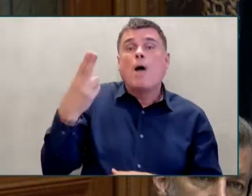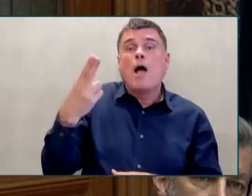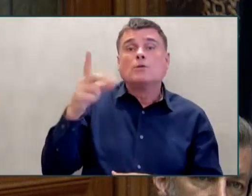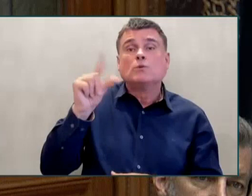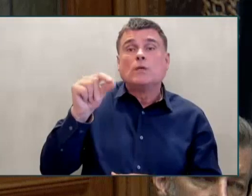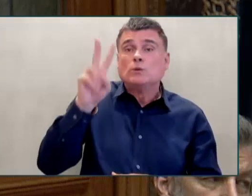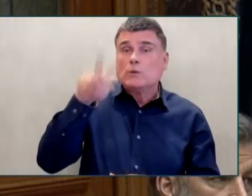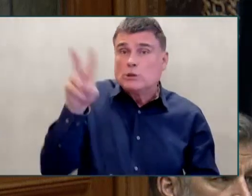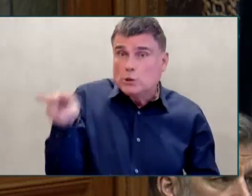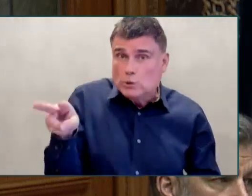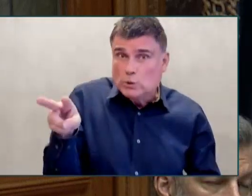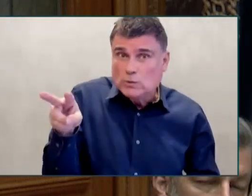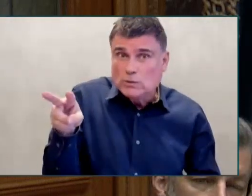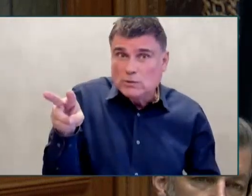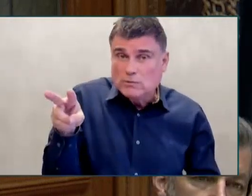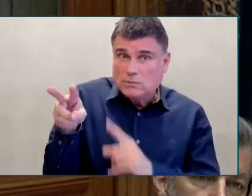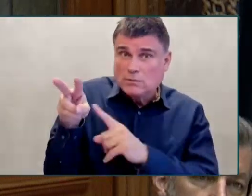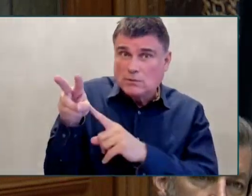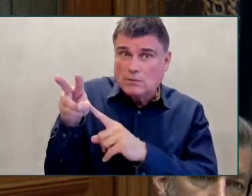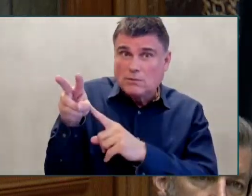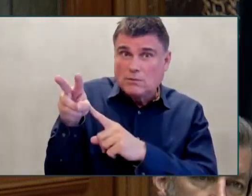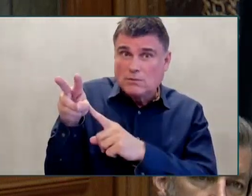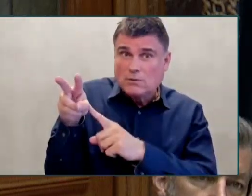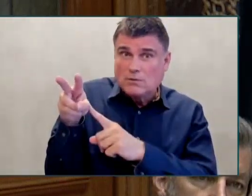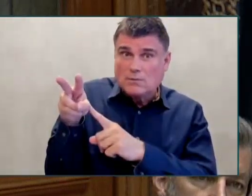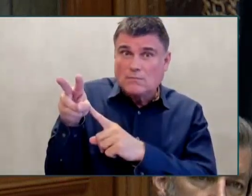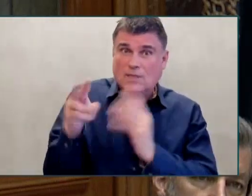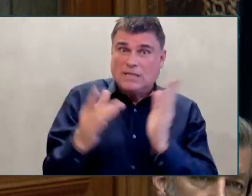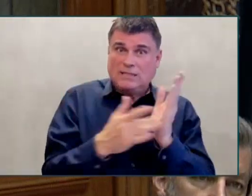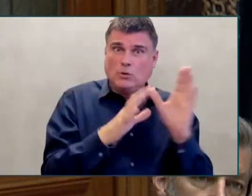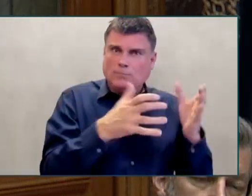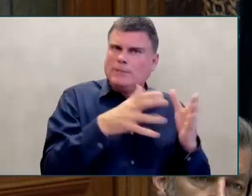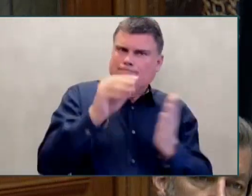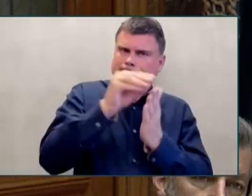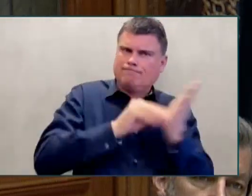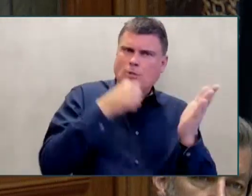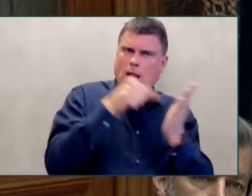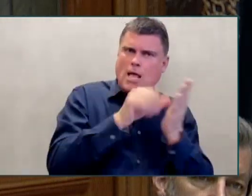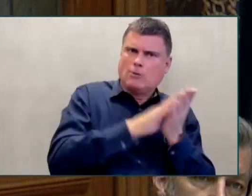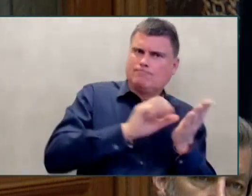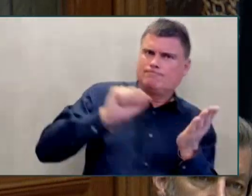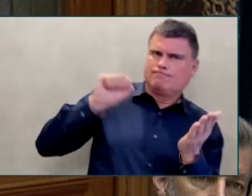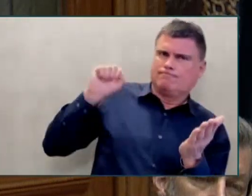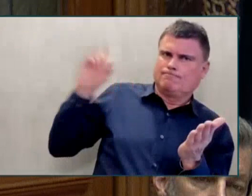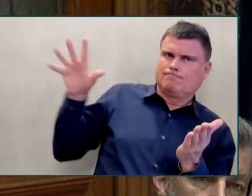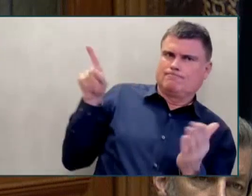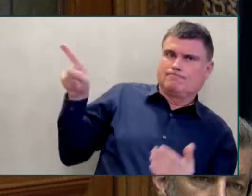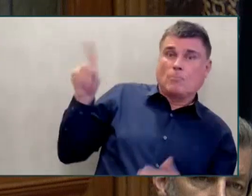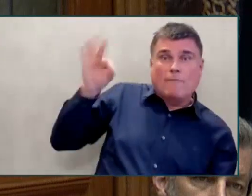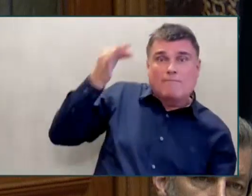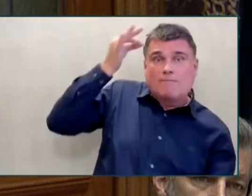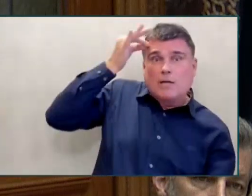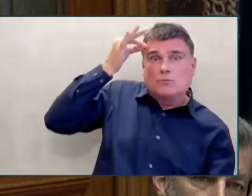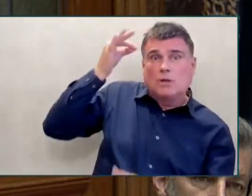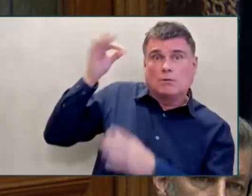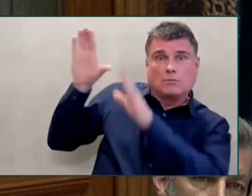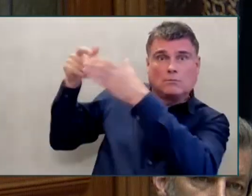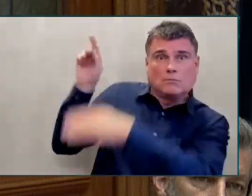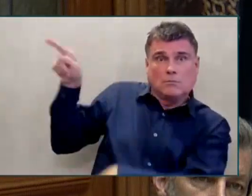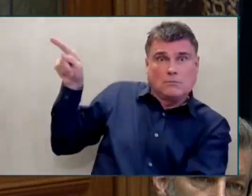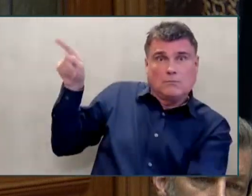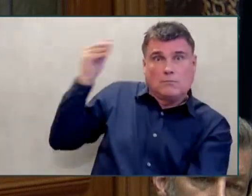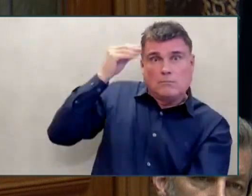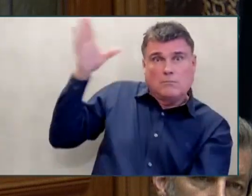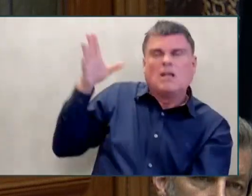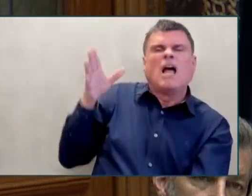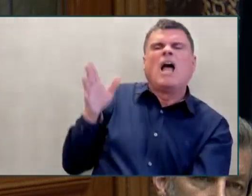requesting that pollution in the Elk Valley not be referred to the IJC. And because of that lobbying legislation